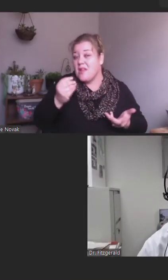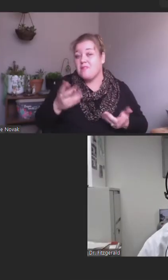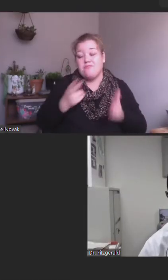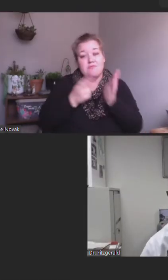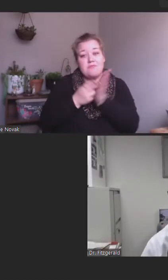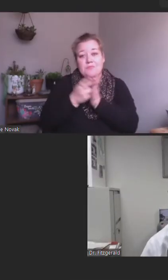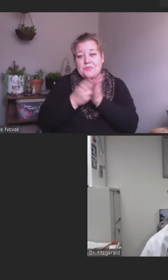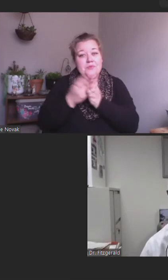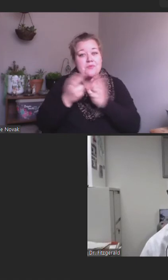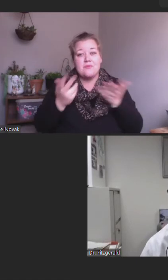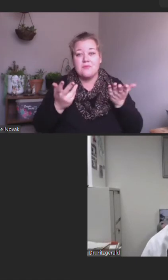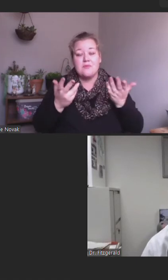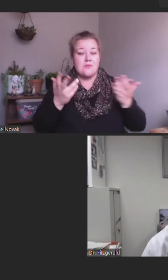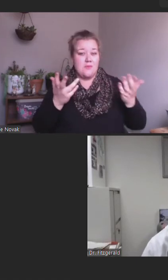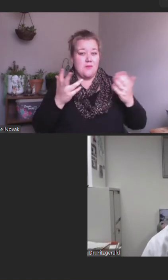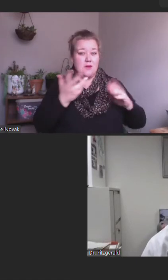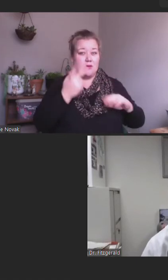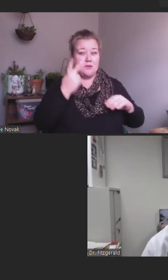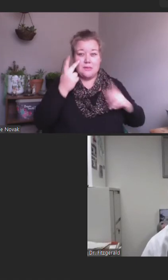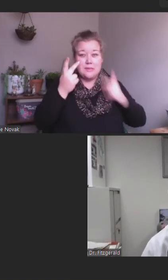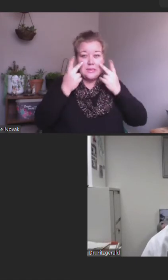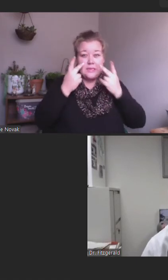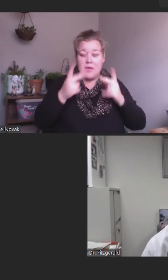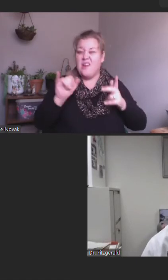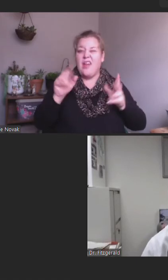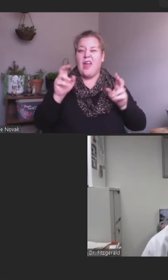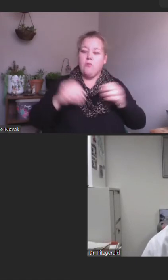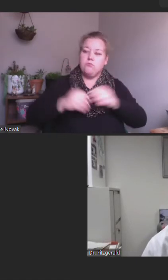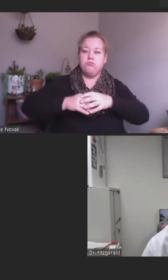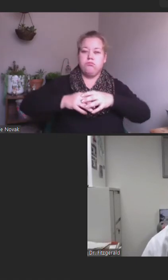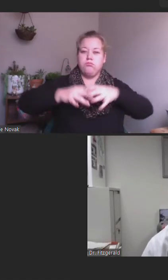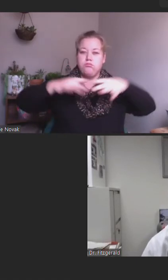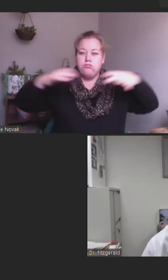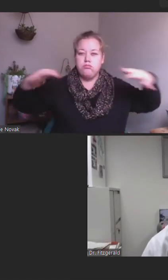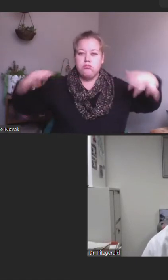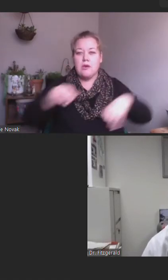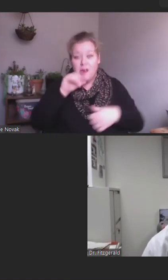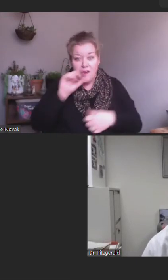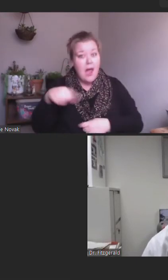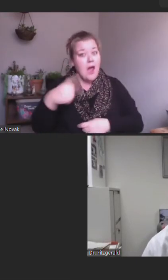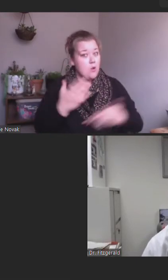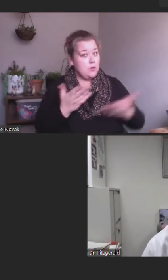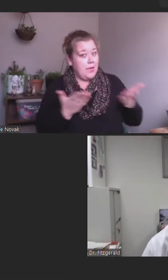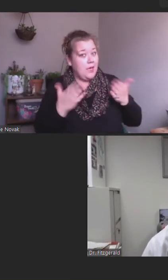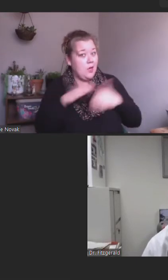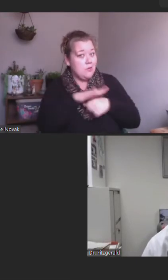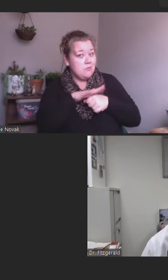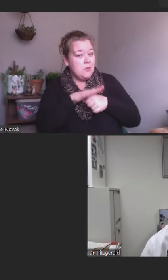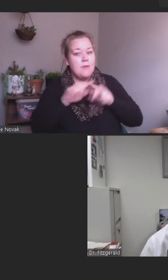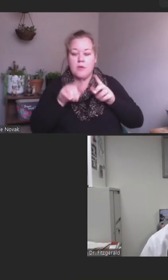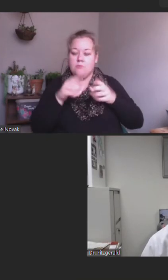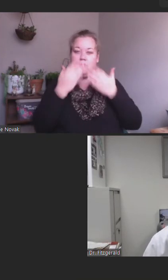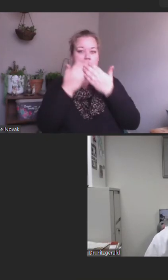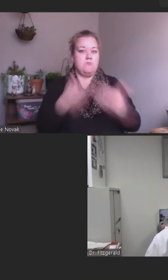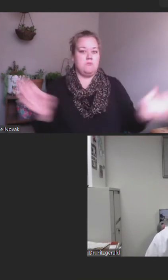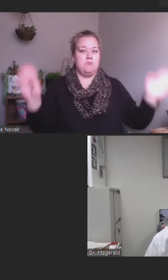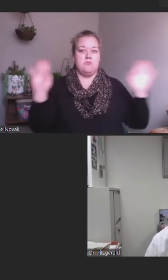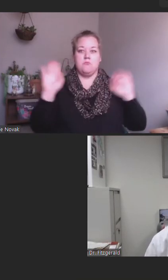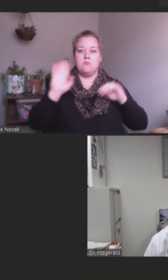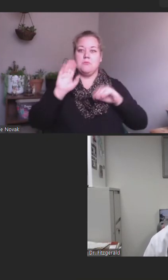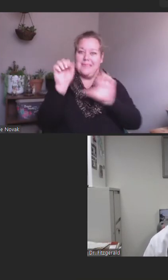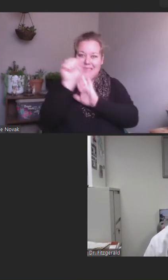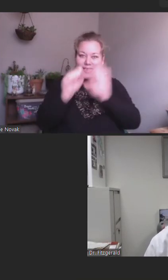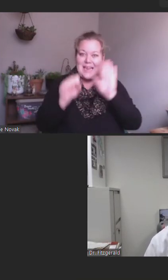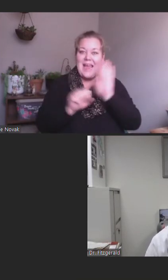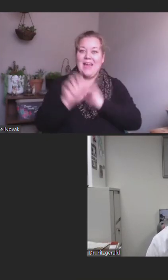the way this is starting to erupt, not just in our community, but everywhere around us, there may not be a place to send people